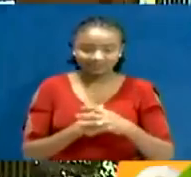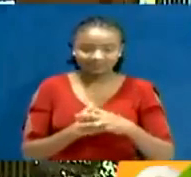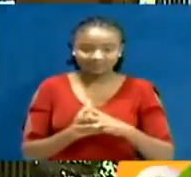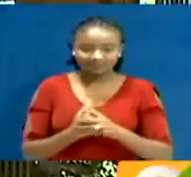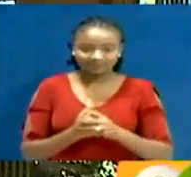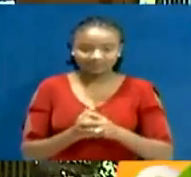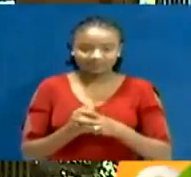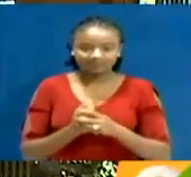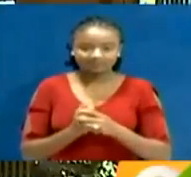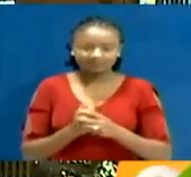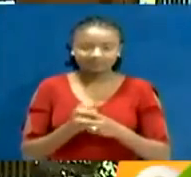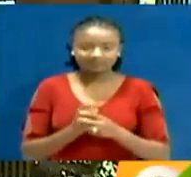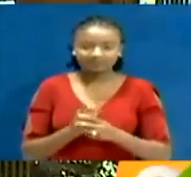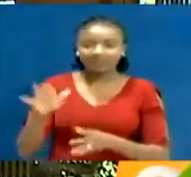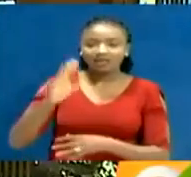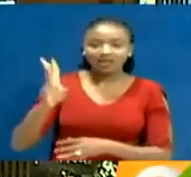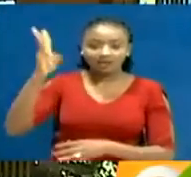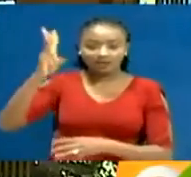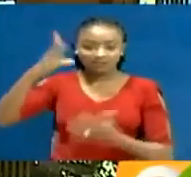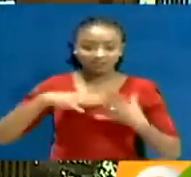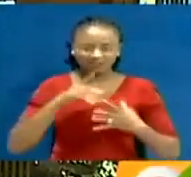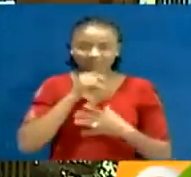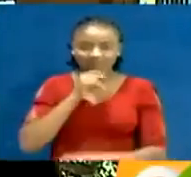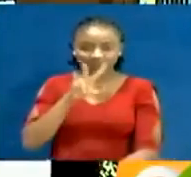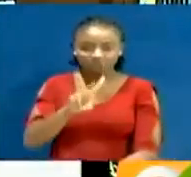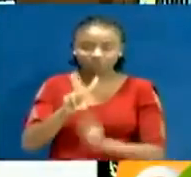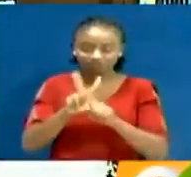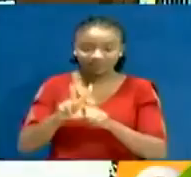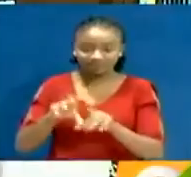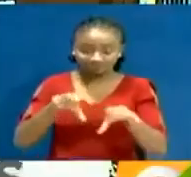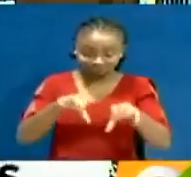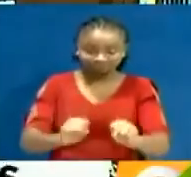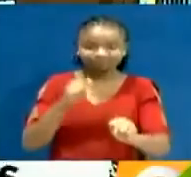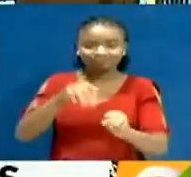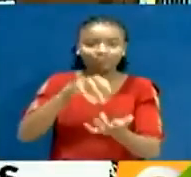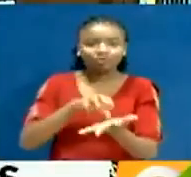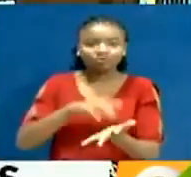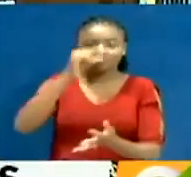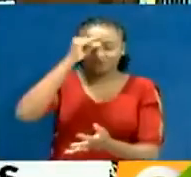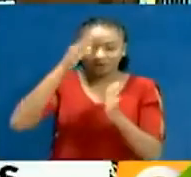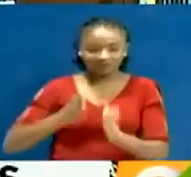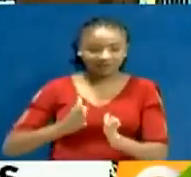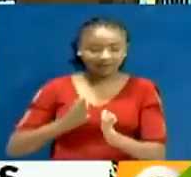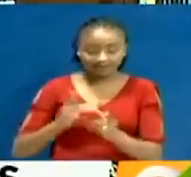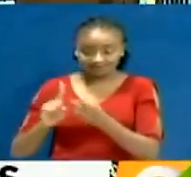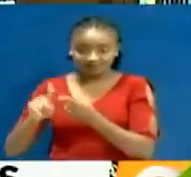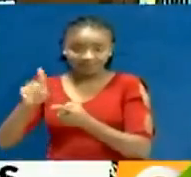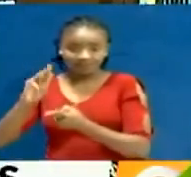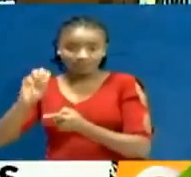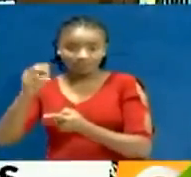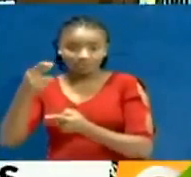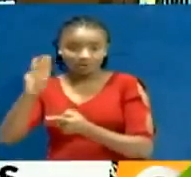Well, we begin the broadcast in Wajir, where two men have both laid claim to the office of governor. Impeached